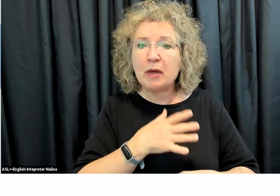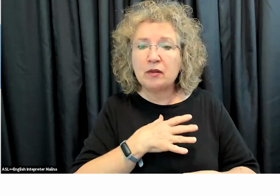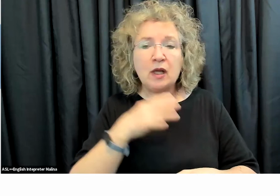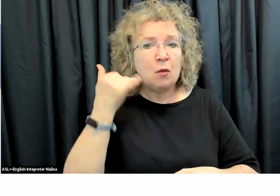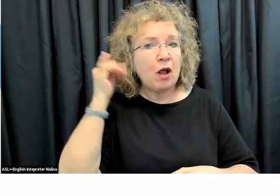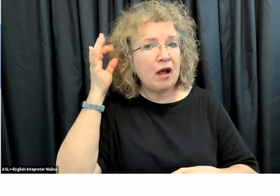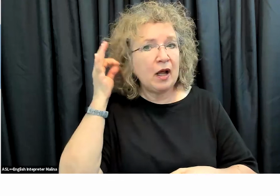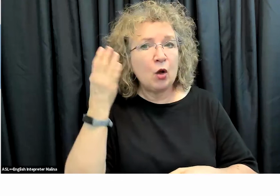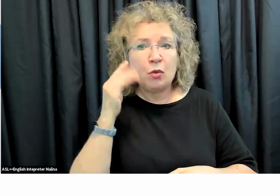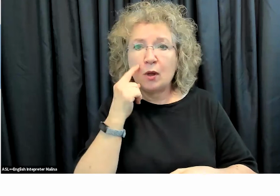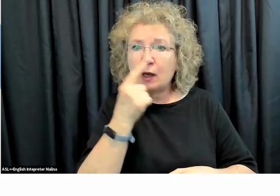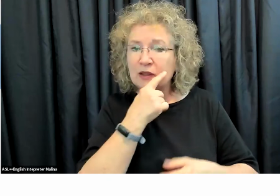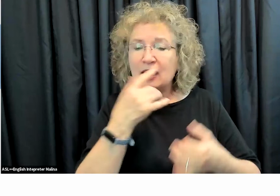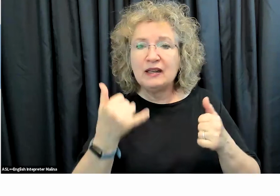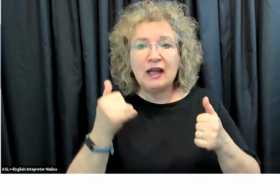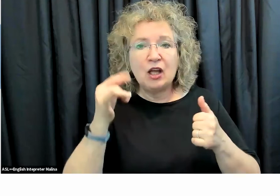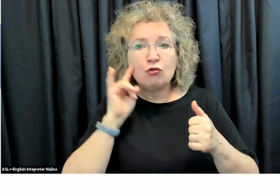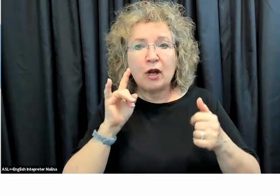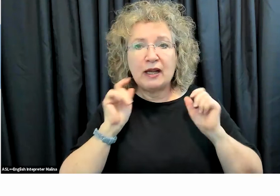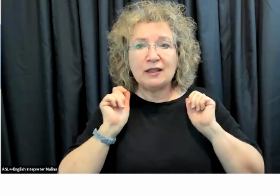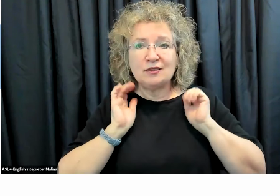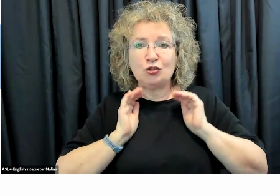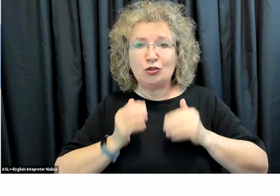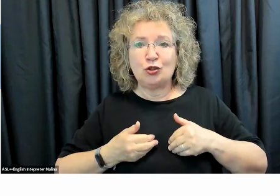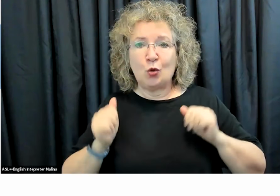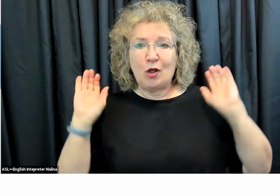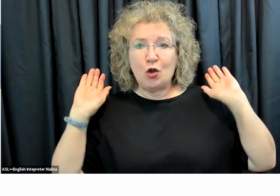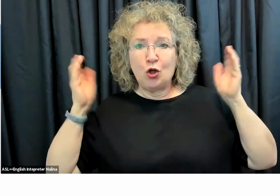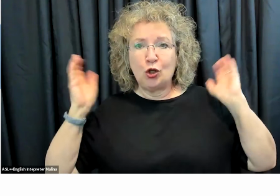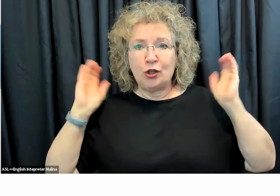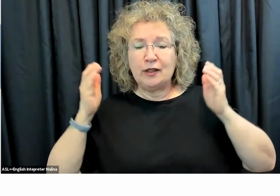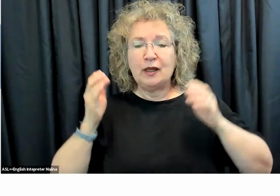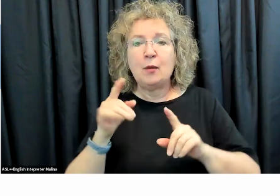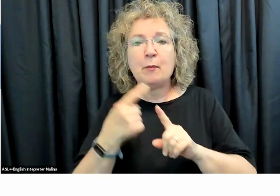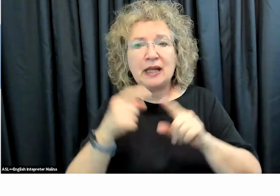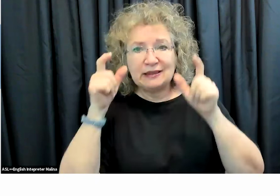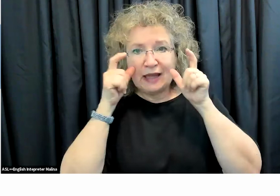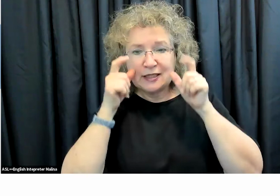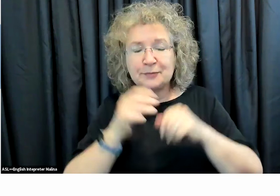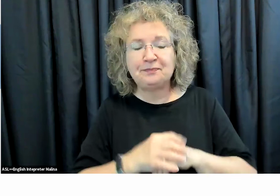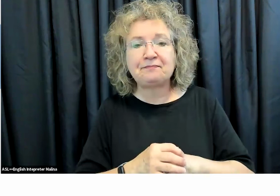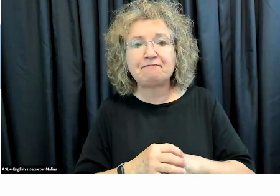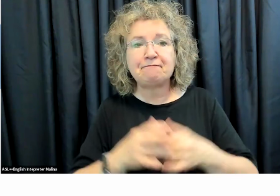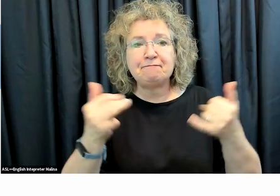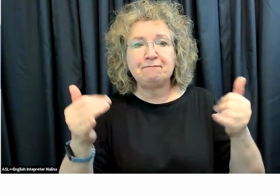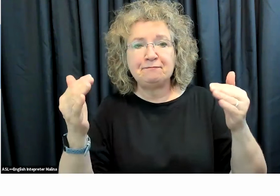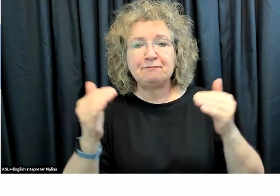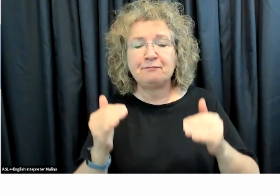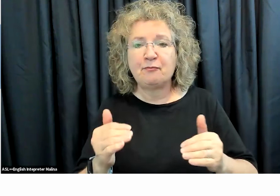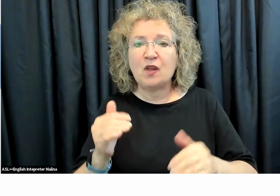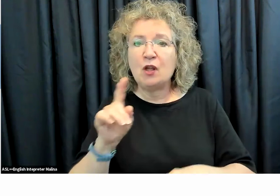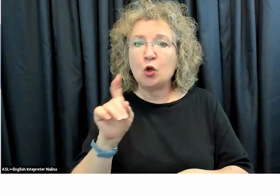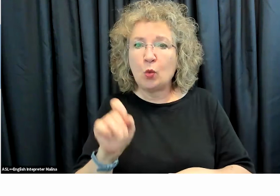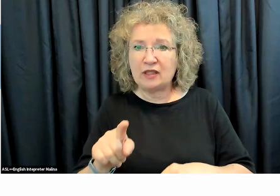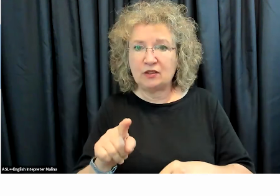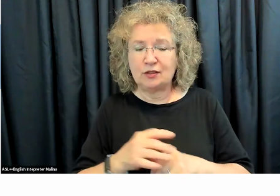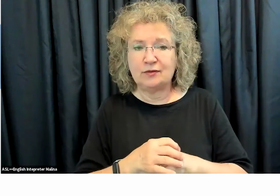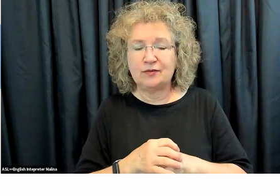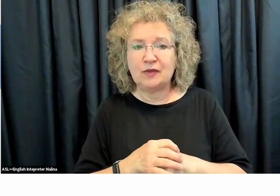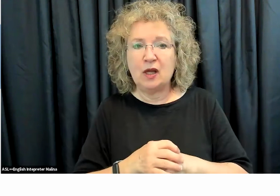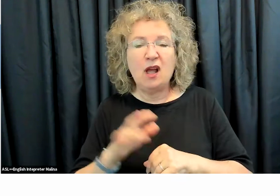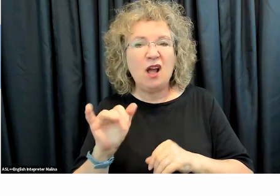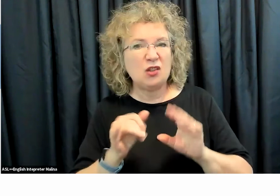currently wearing a gray hoodie and glasses. I am going to start with questions. Were also a couple comments that I'm going